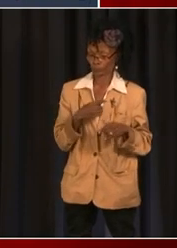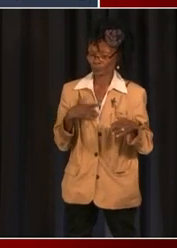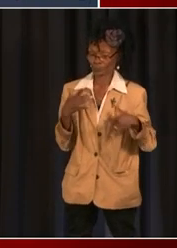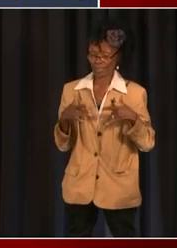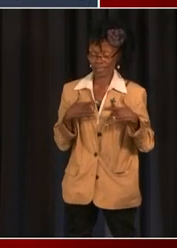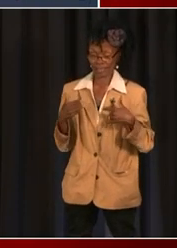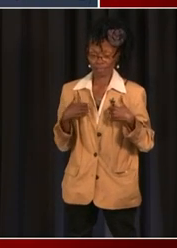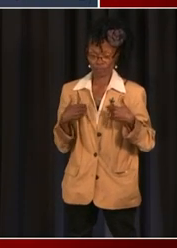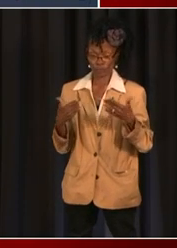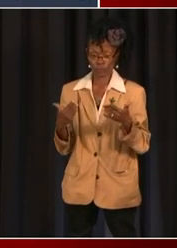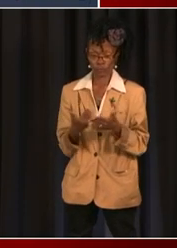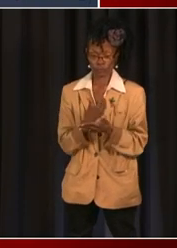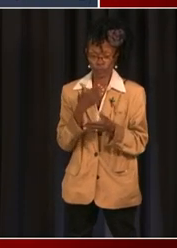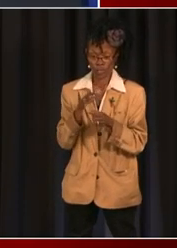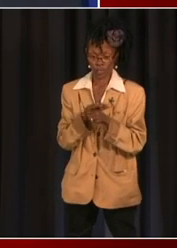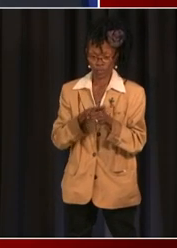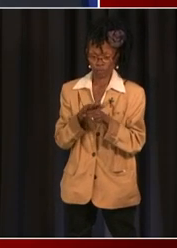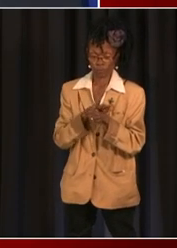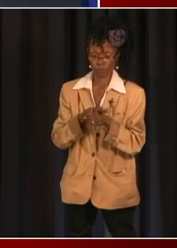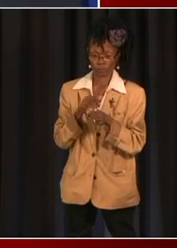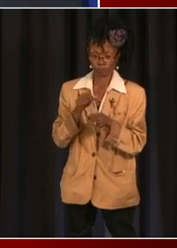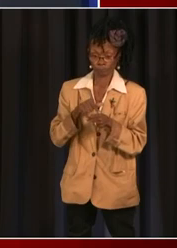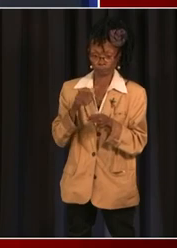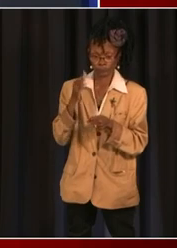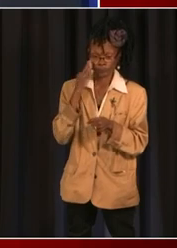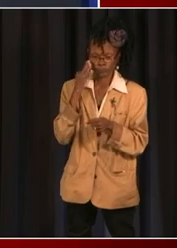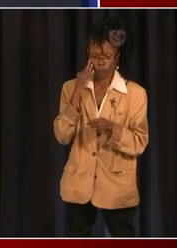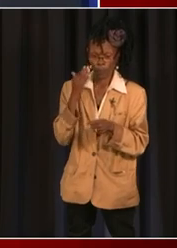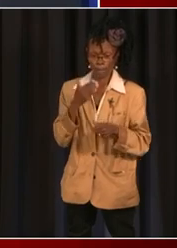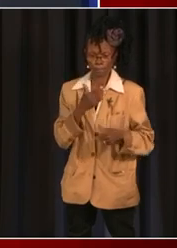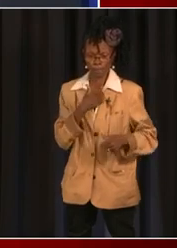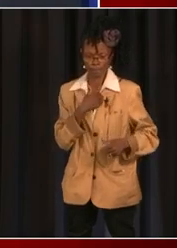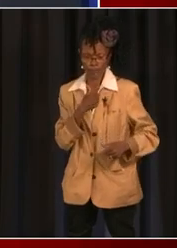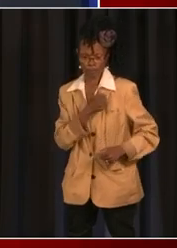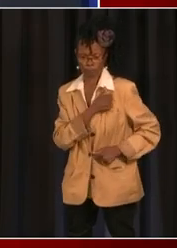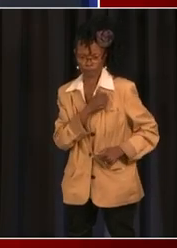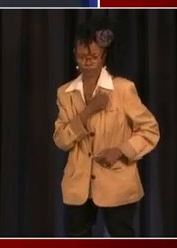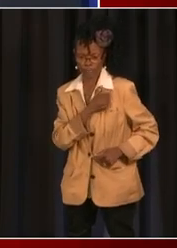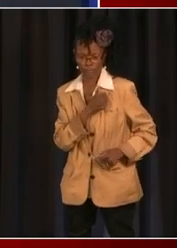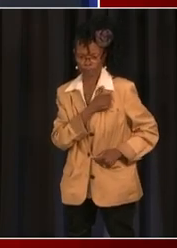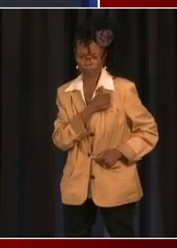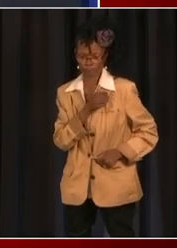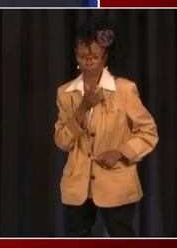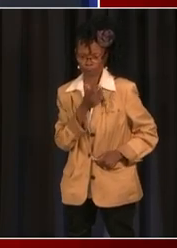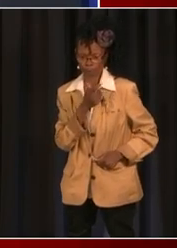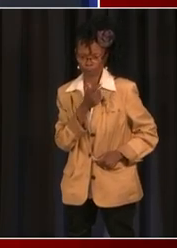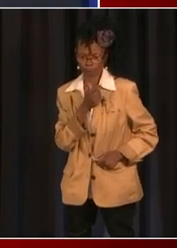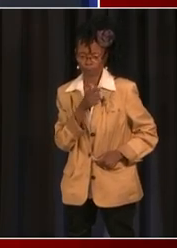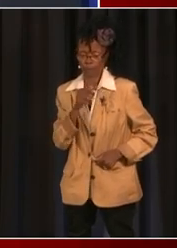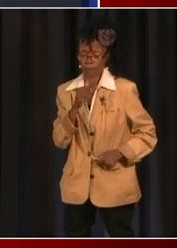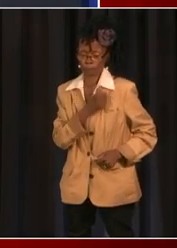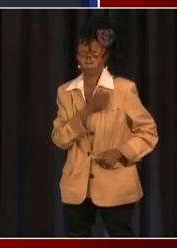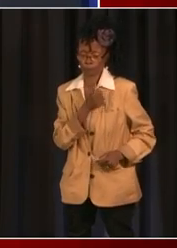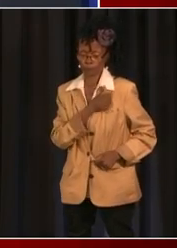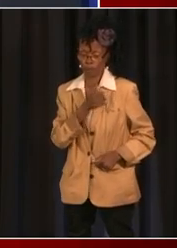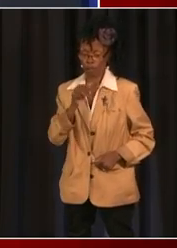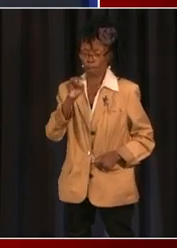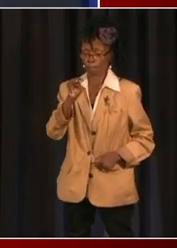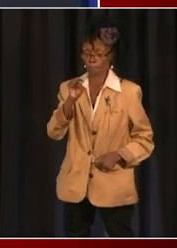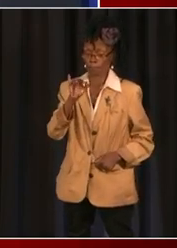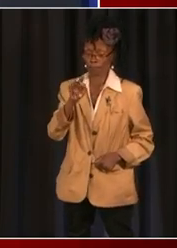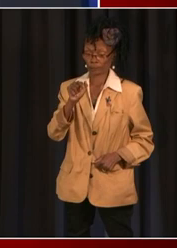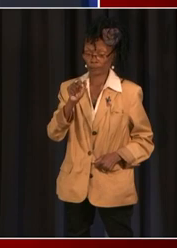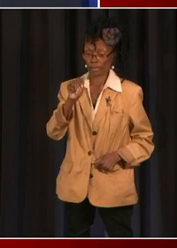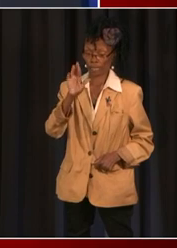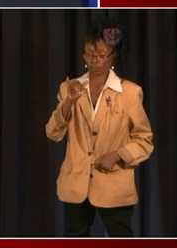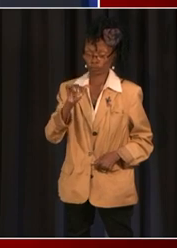campus. So as you may know, we have our Military Road campus that's open this year. We anticipate our pre-K numbers to be